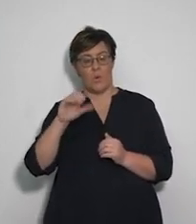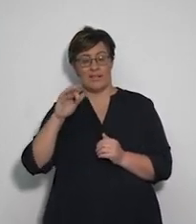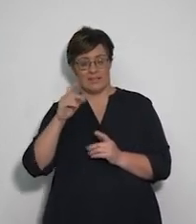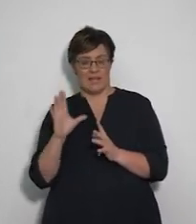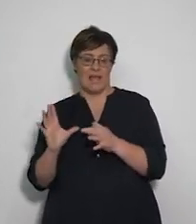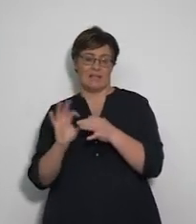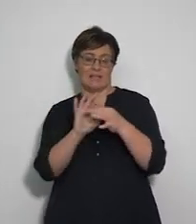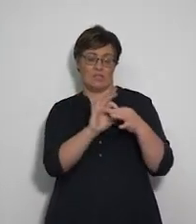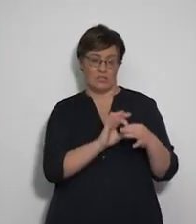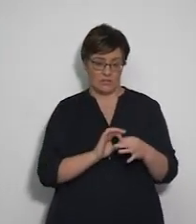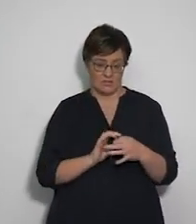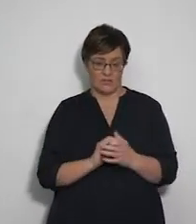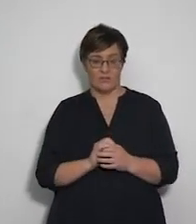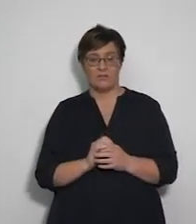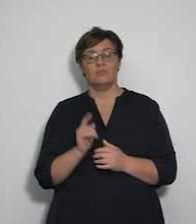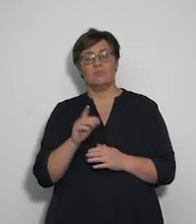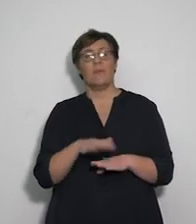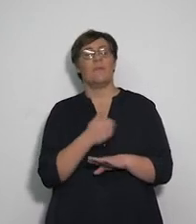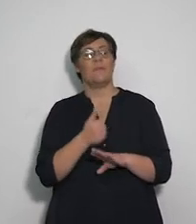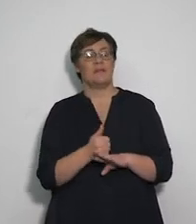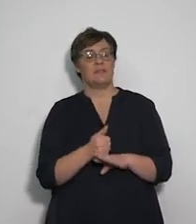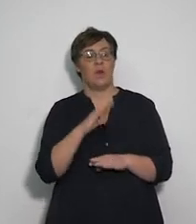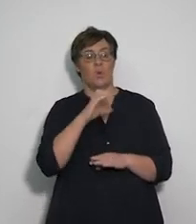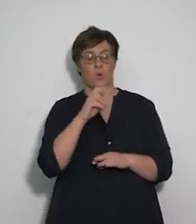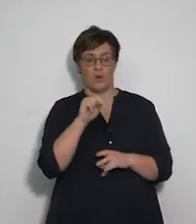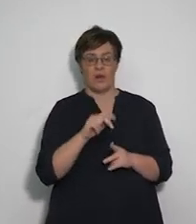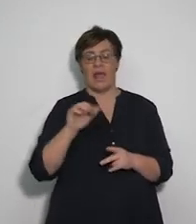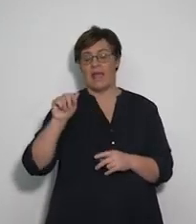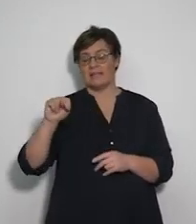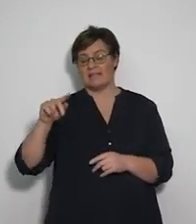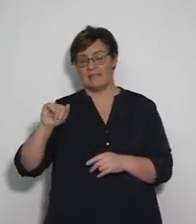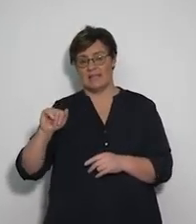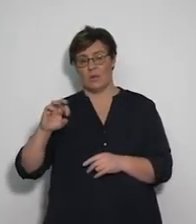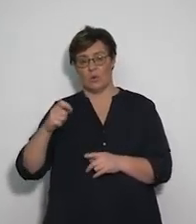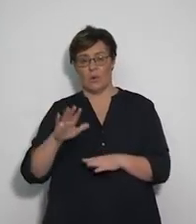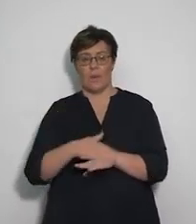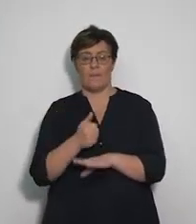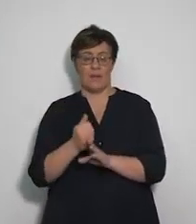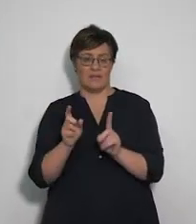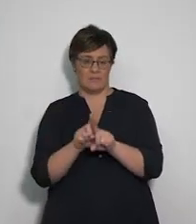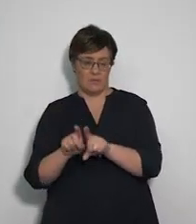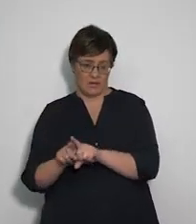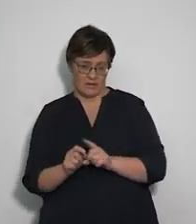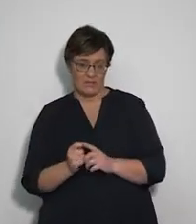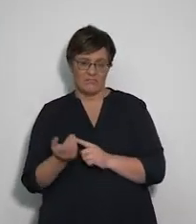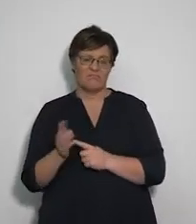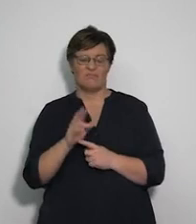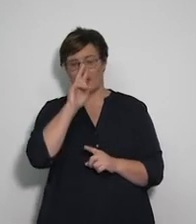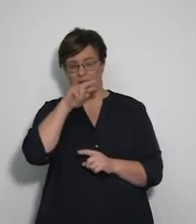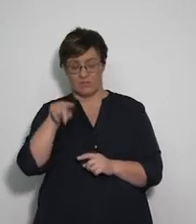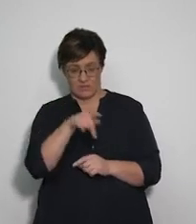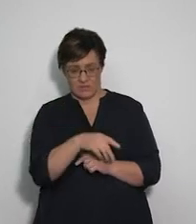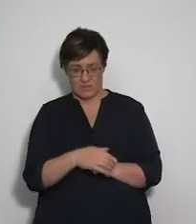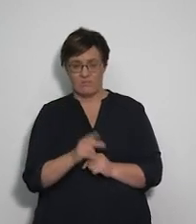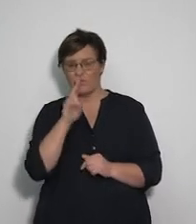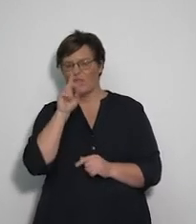you can see here. And these are based on the codon and anticodon base pairing. So that's an overview of this illustration.